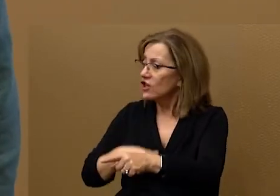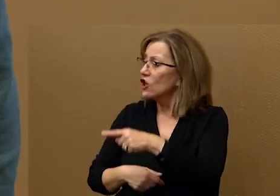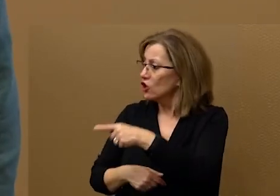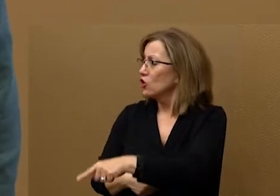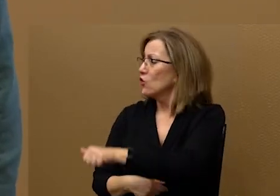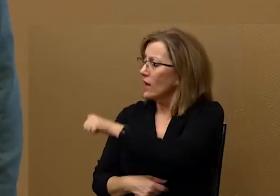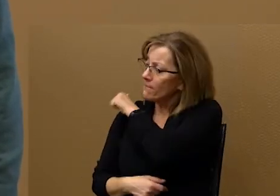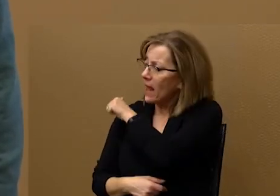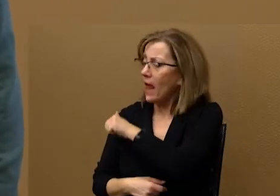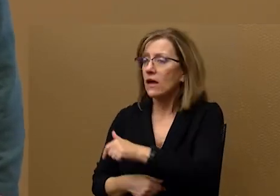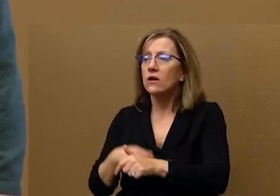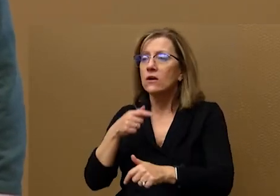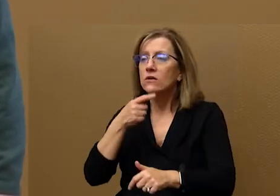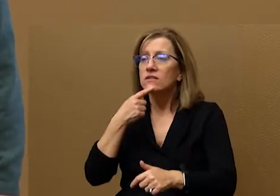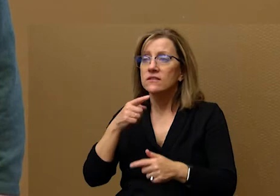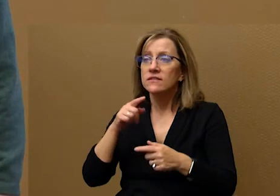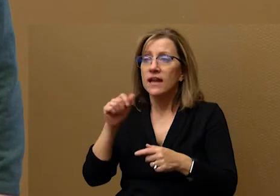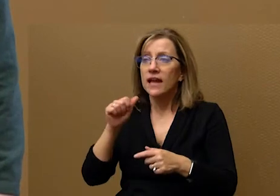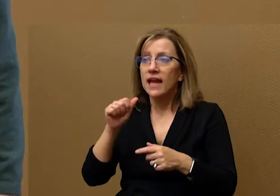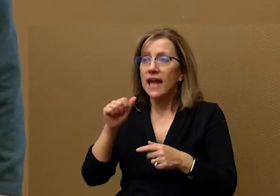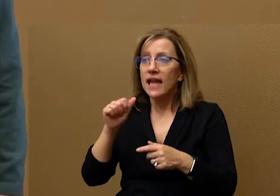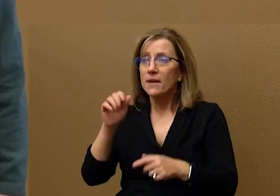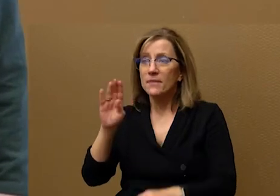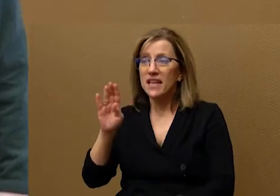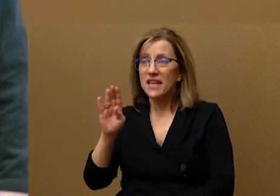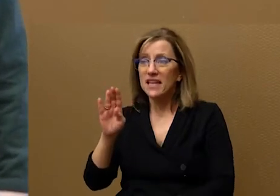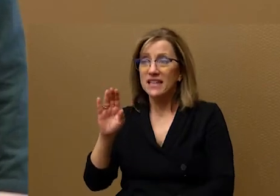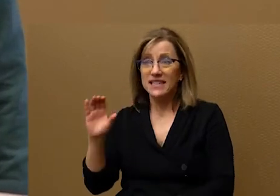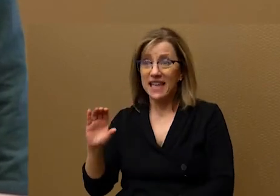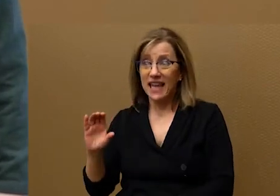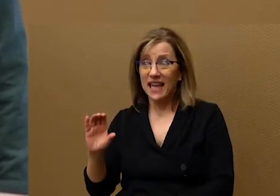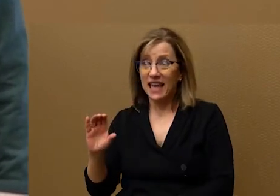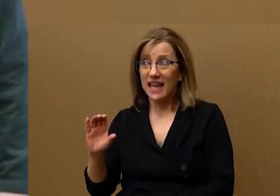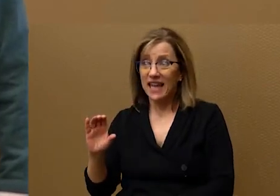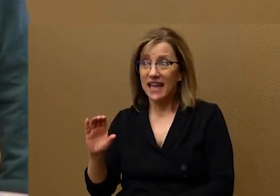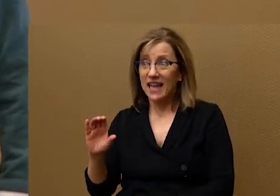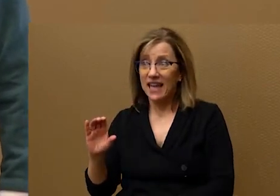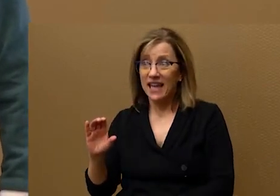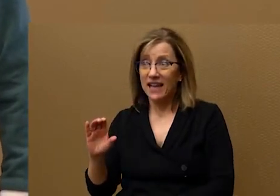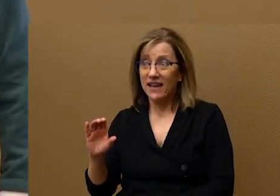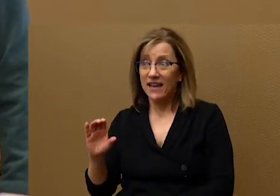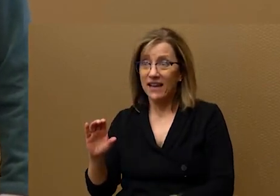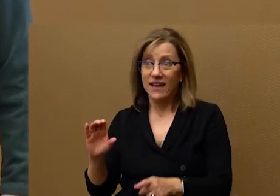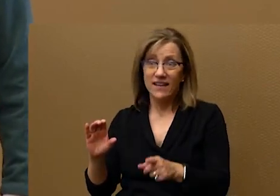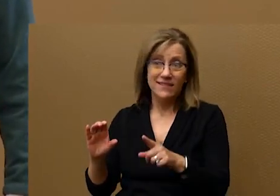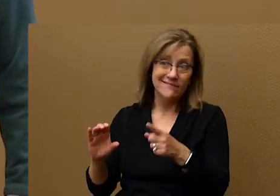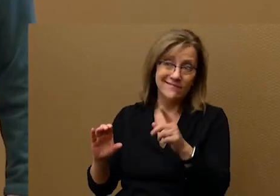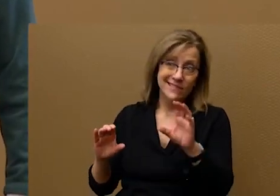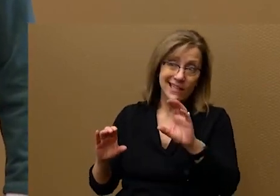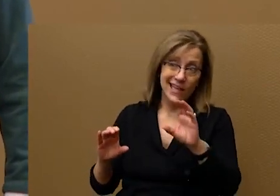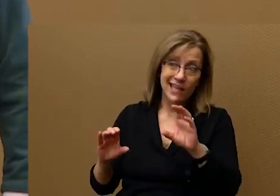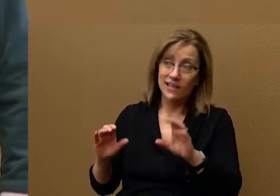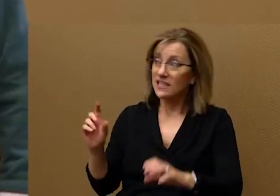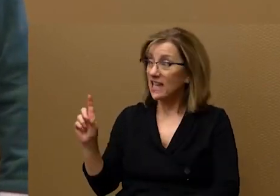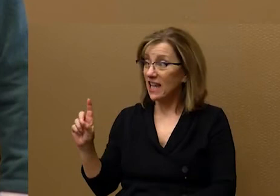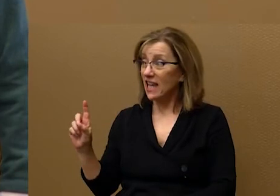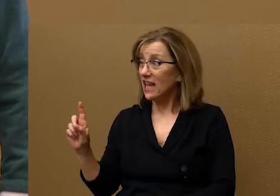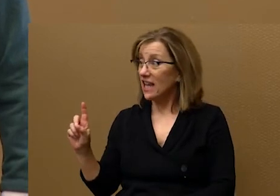for A? B? C? C, I got a C over there. A few C's.